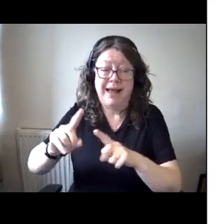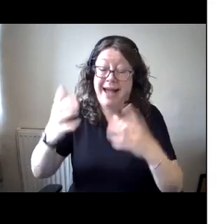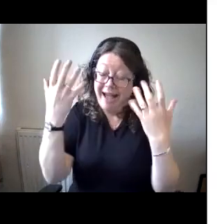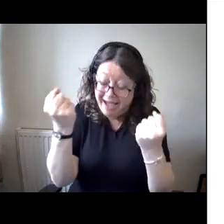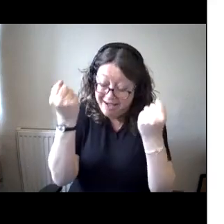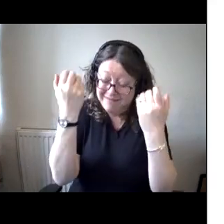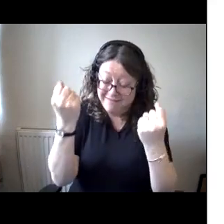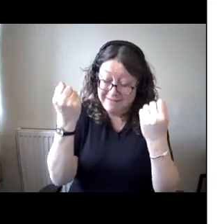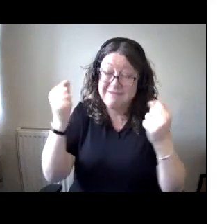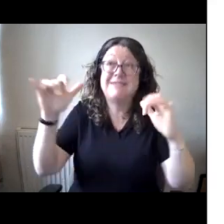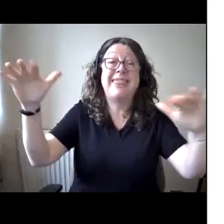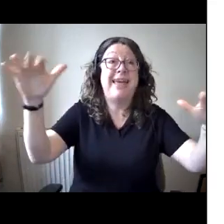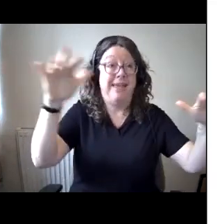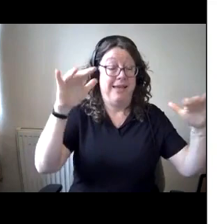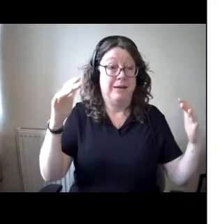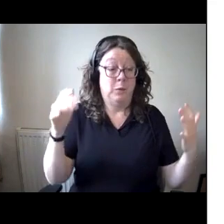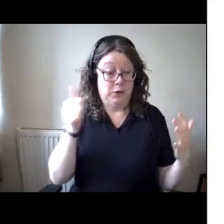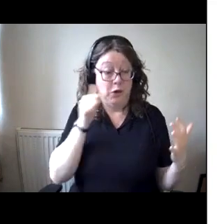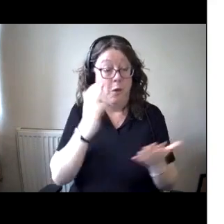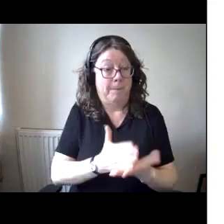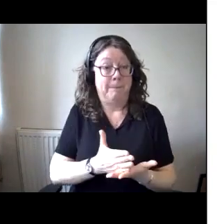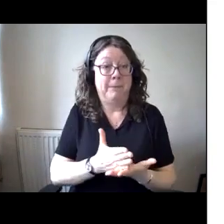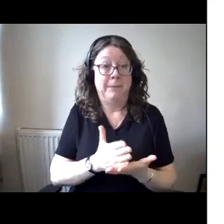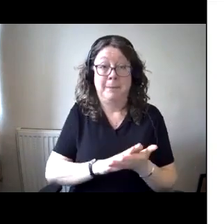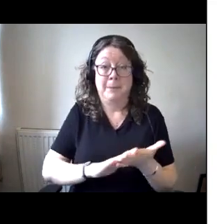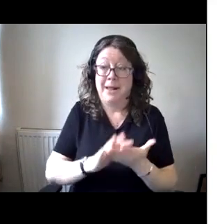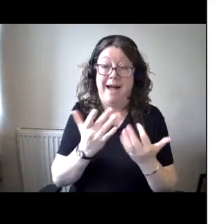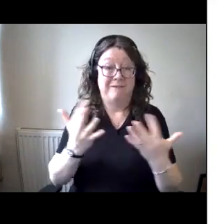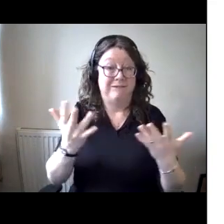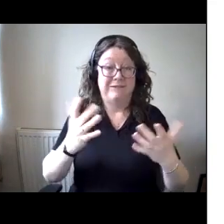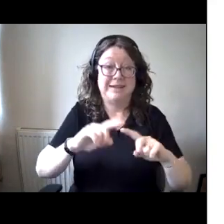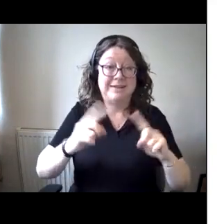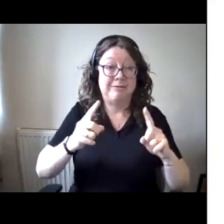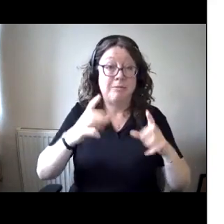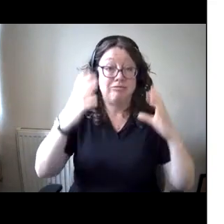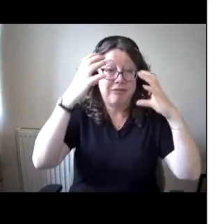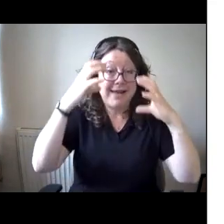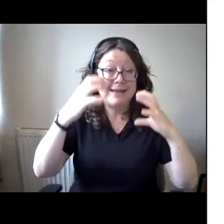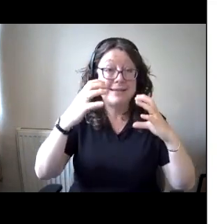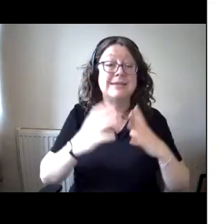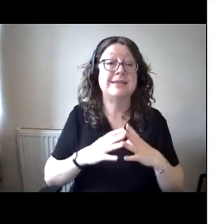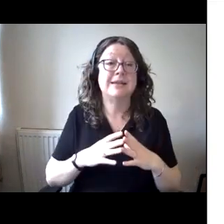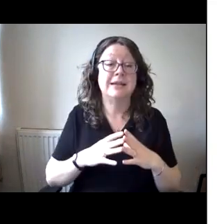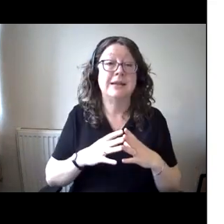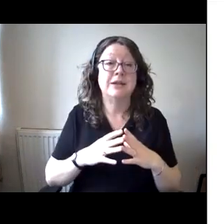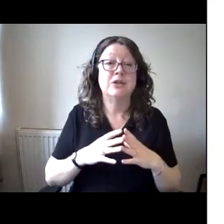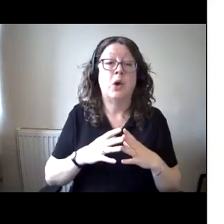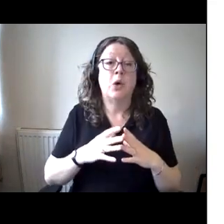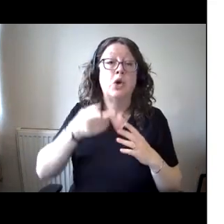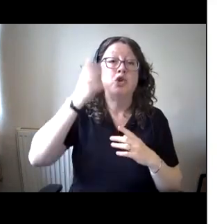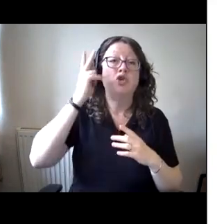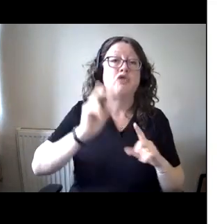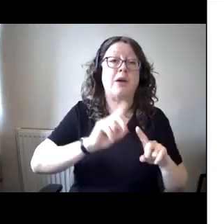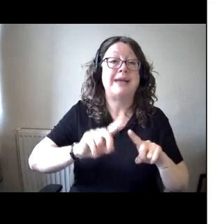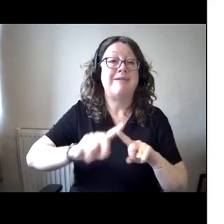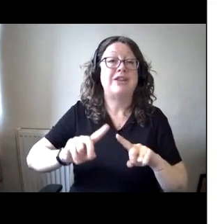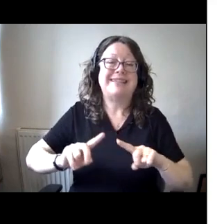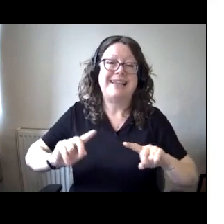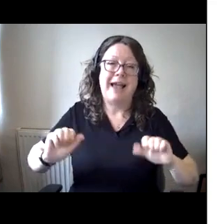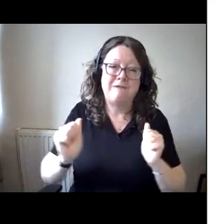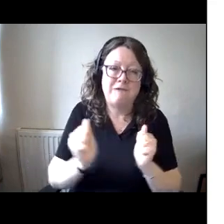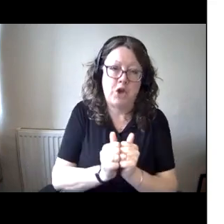know that for a fact. And what neurodiversity affirming movements are